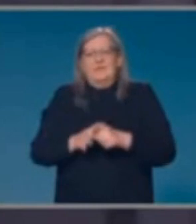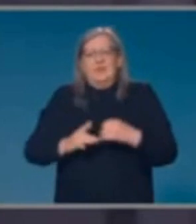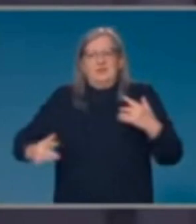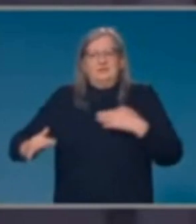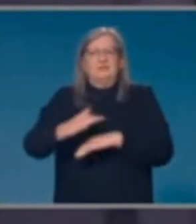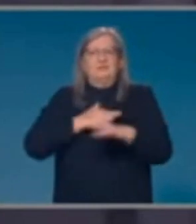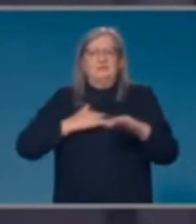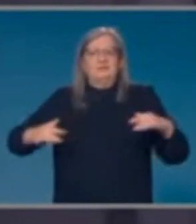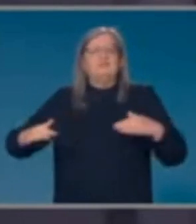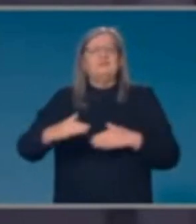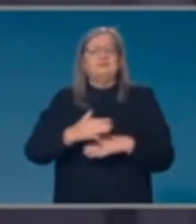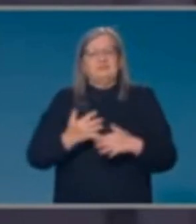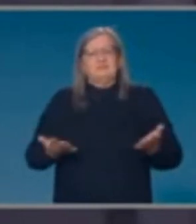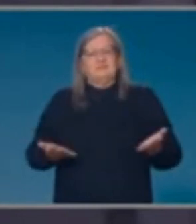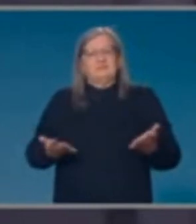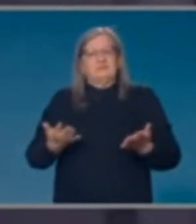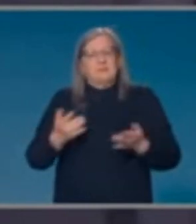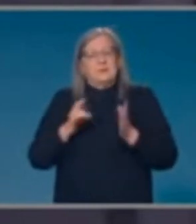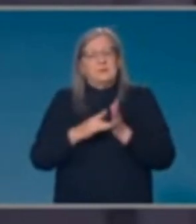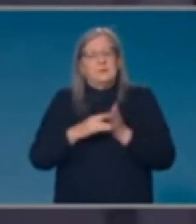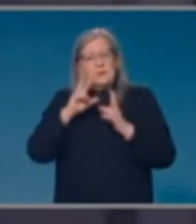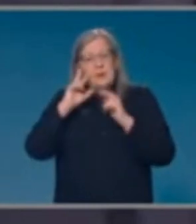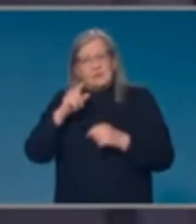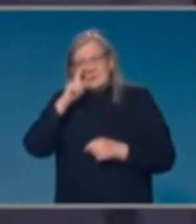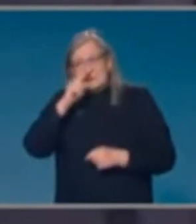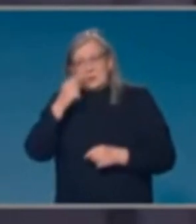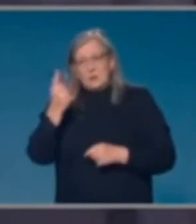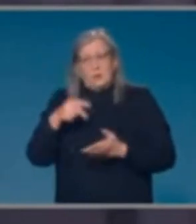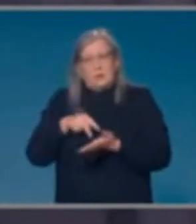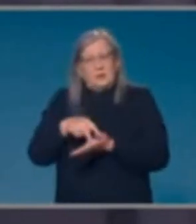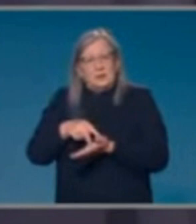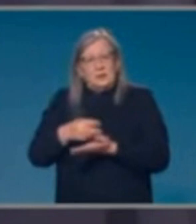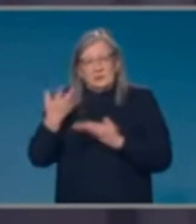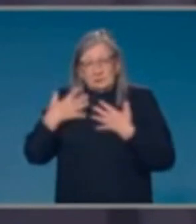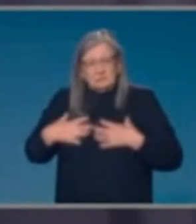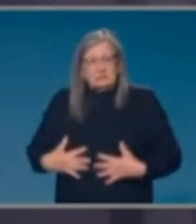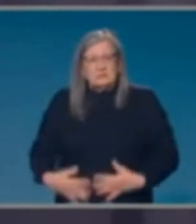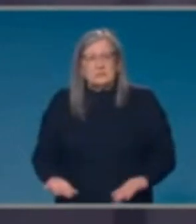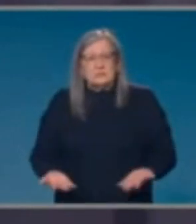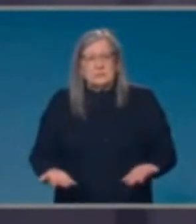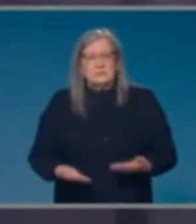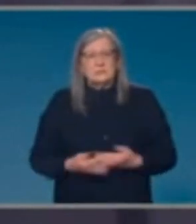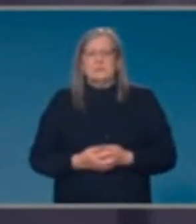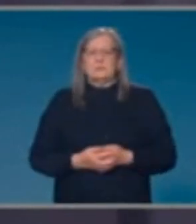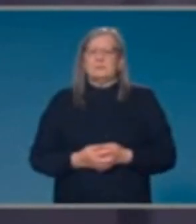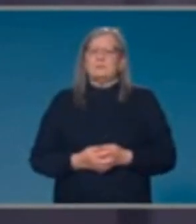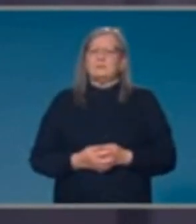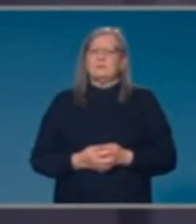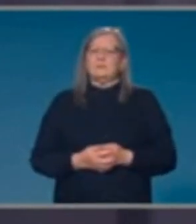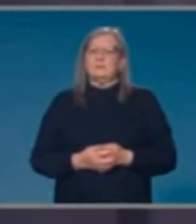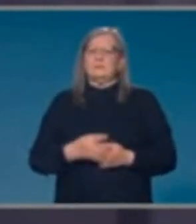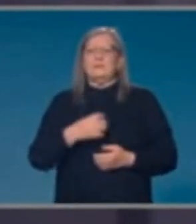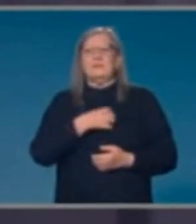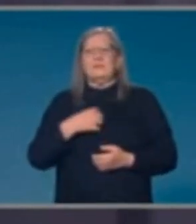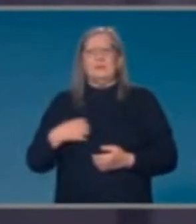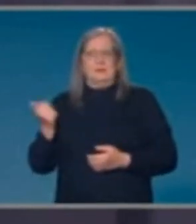in vulnerable groups. So, of course, this is the first phase. As the Minister said, the